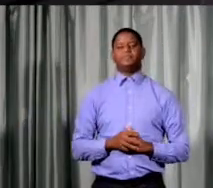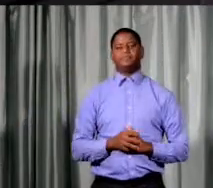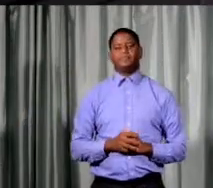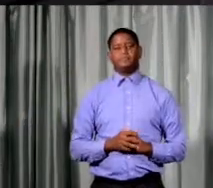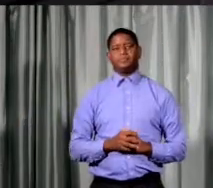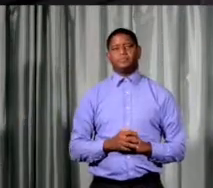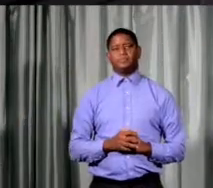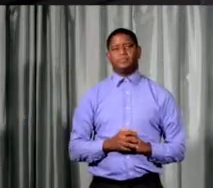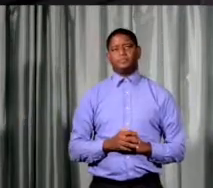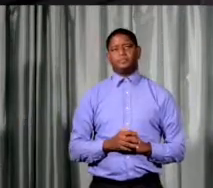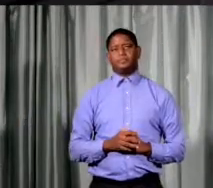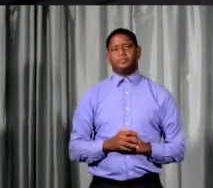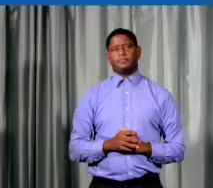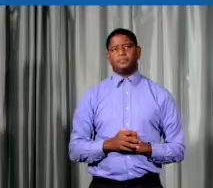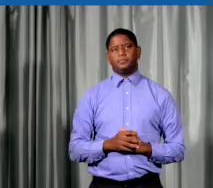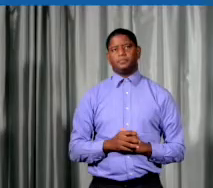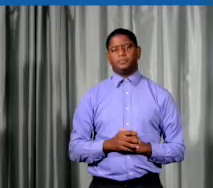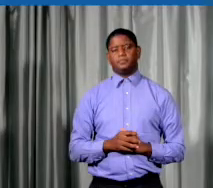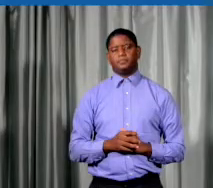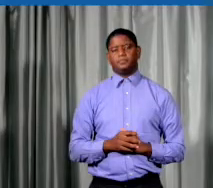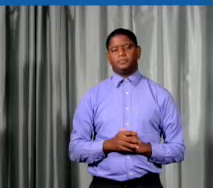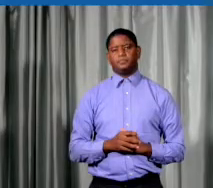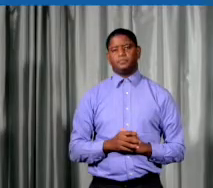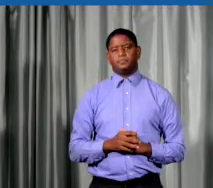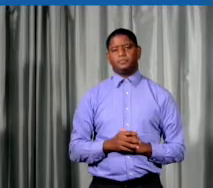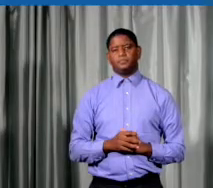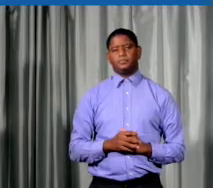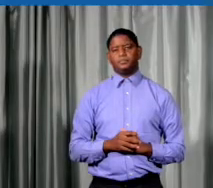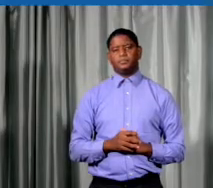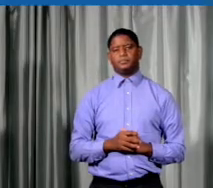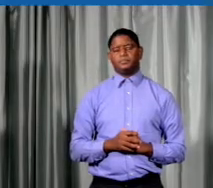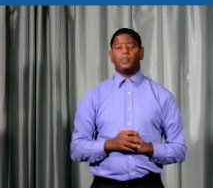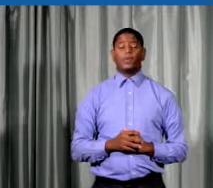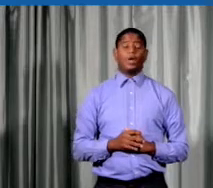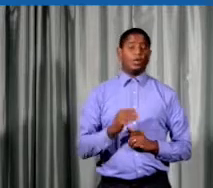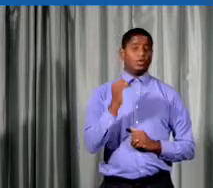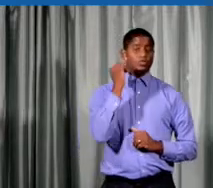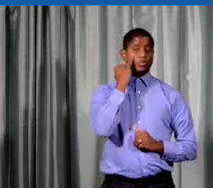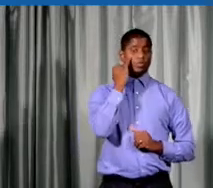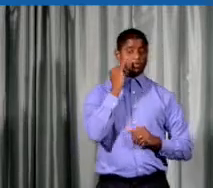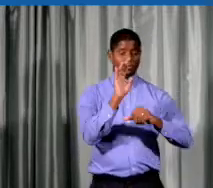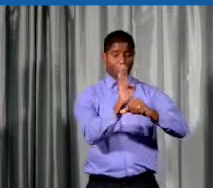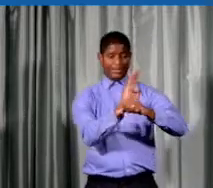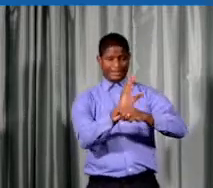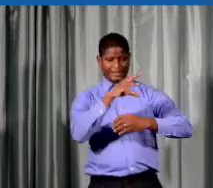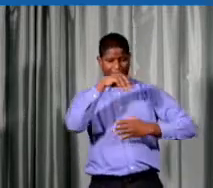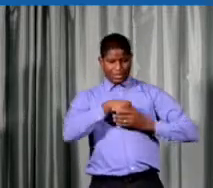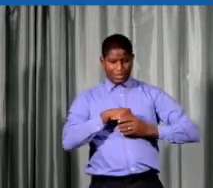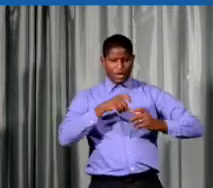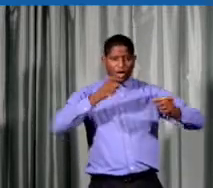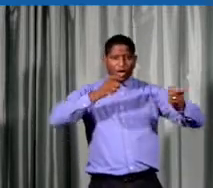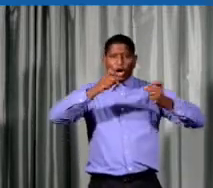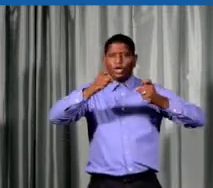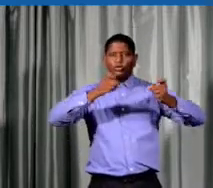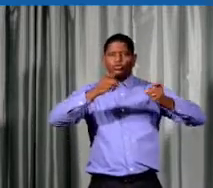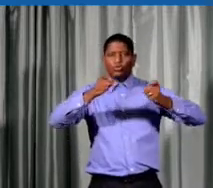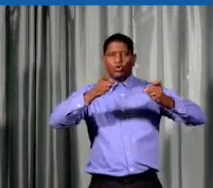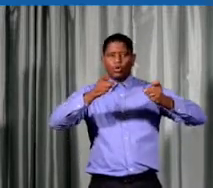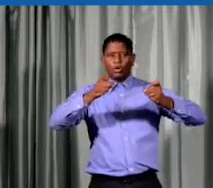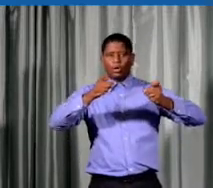this. Now, no internal control procedure